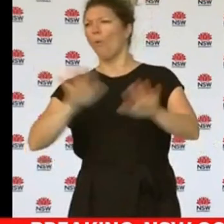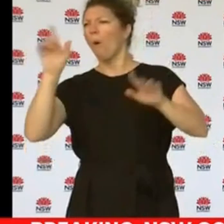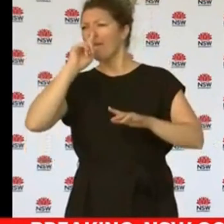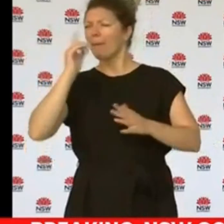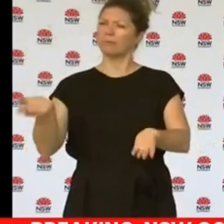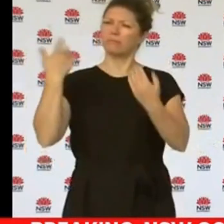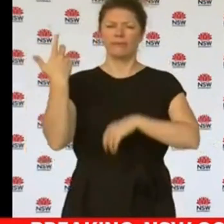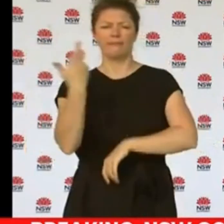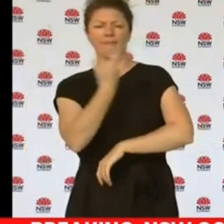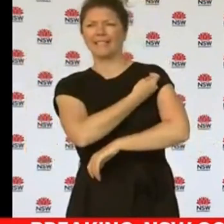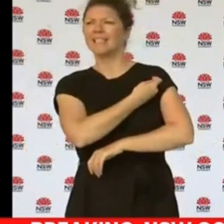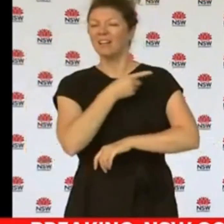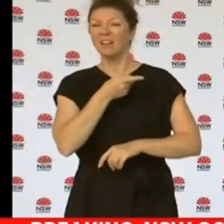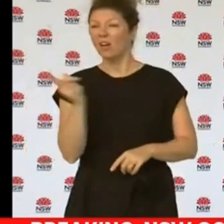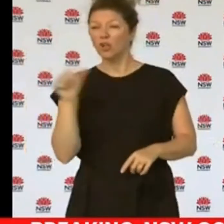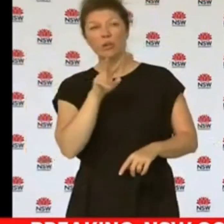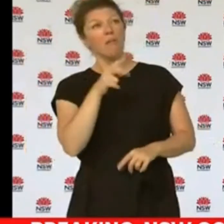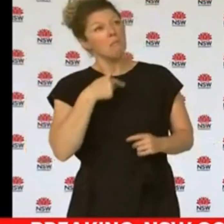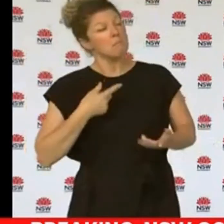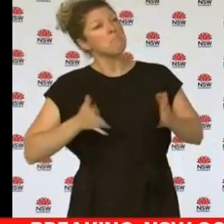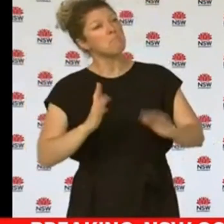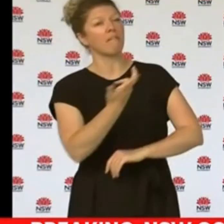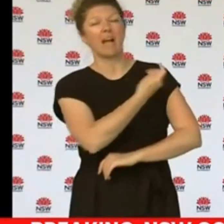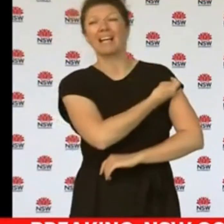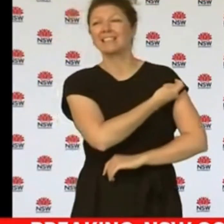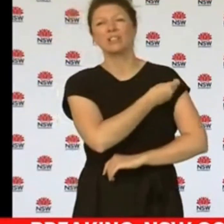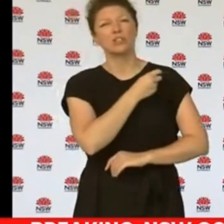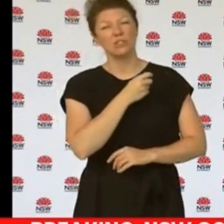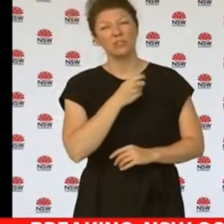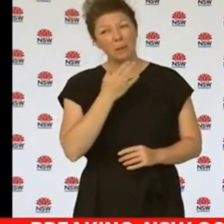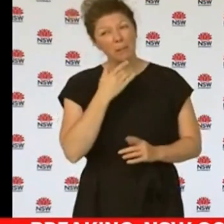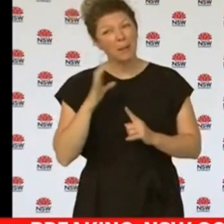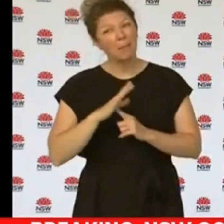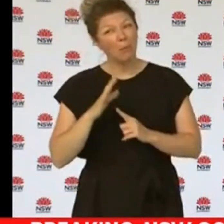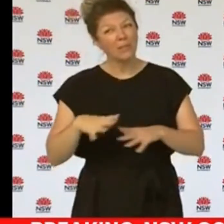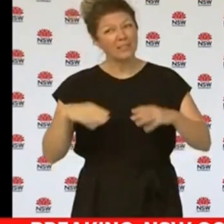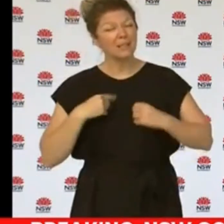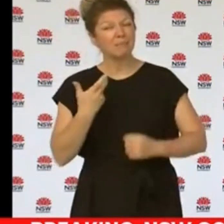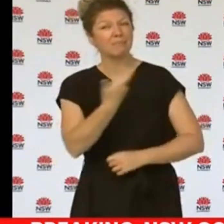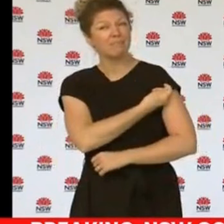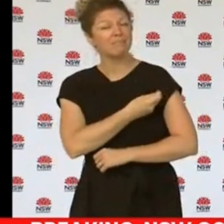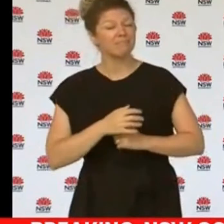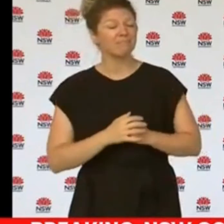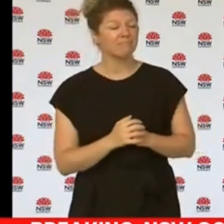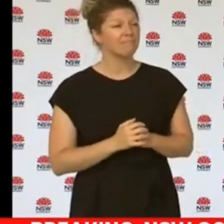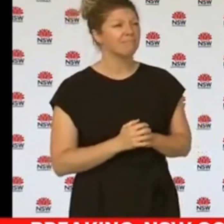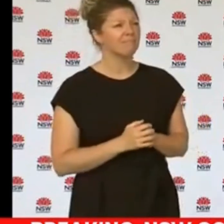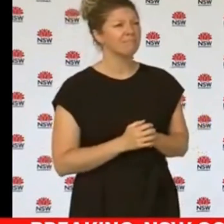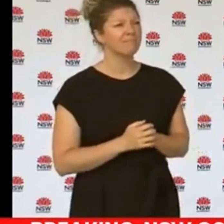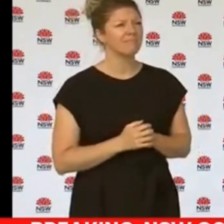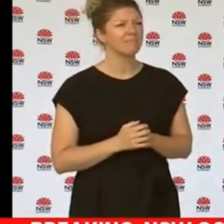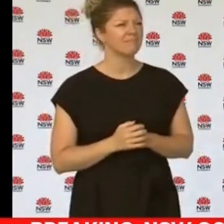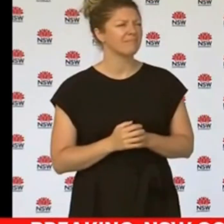I think Australians can be confident in the vaccines, and it is critical that we take them up. In regards